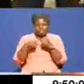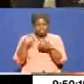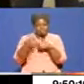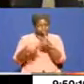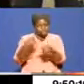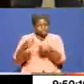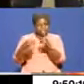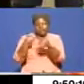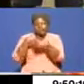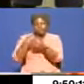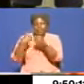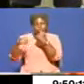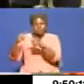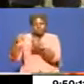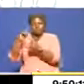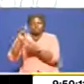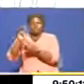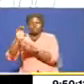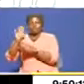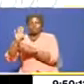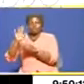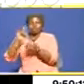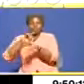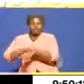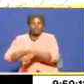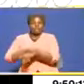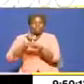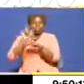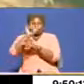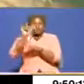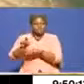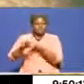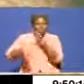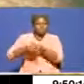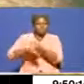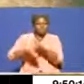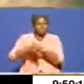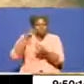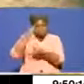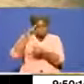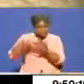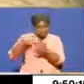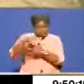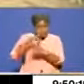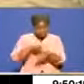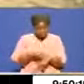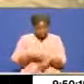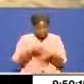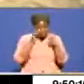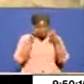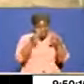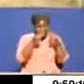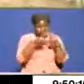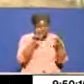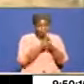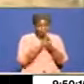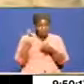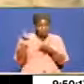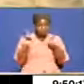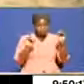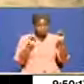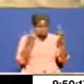from KCB to secure continental football for next season. Tusker began the month with a 1-0 loss to